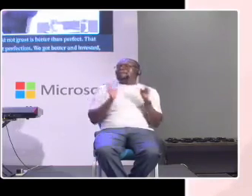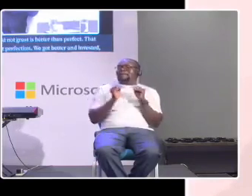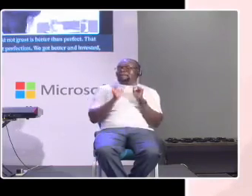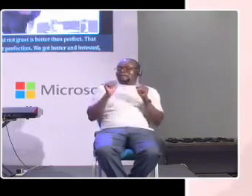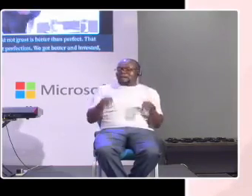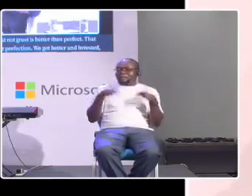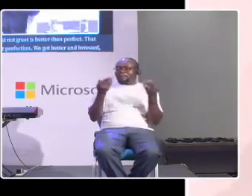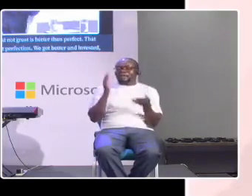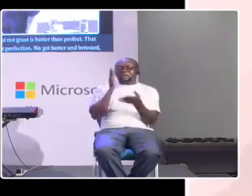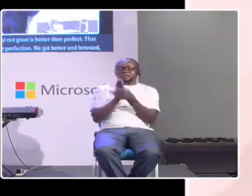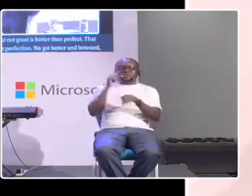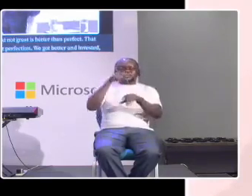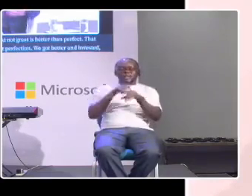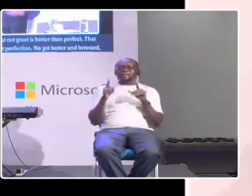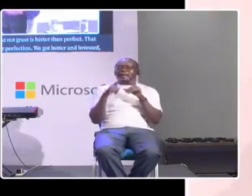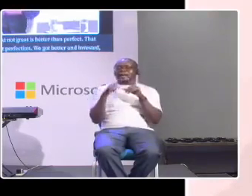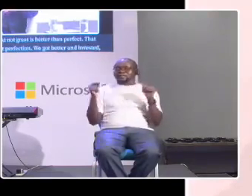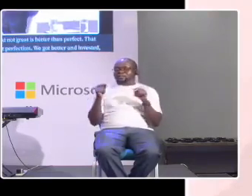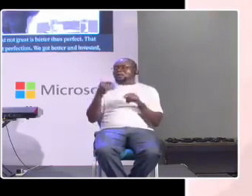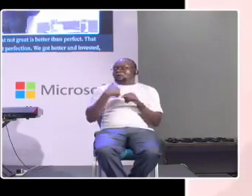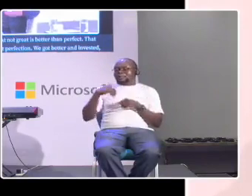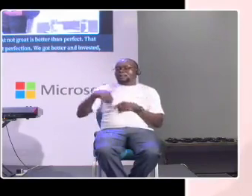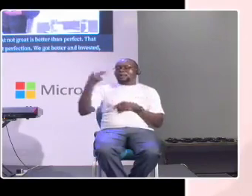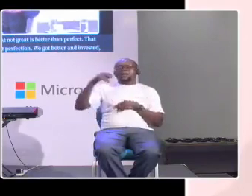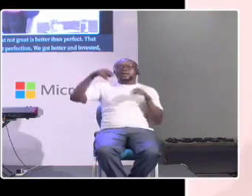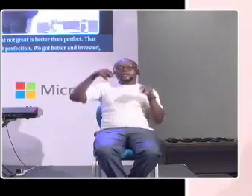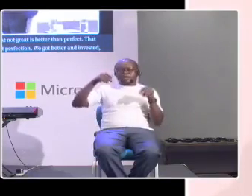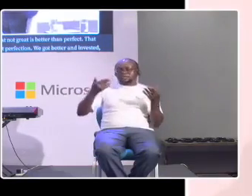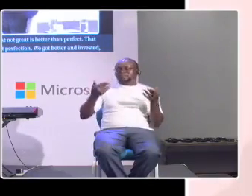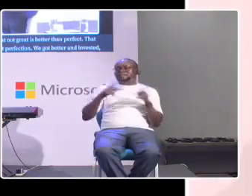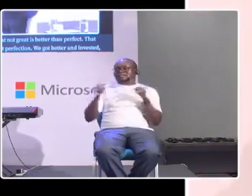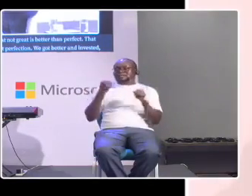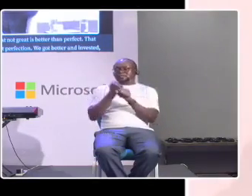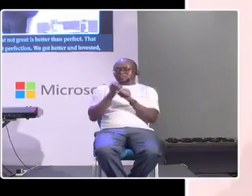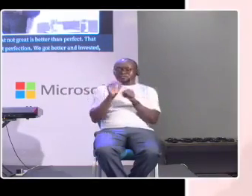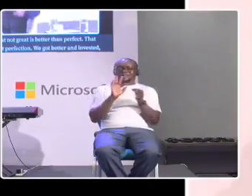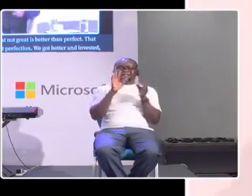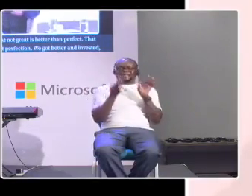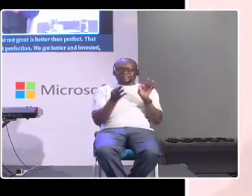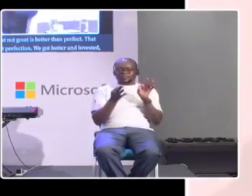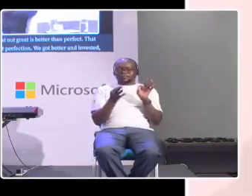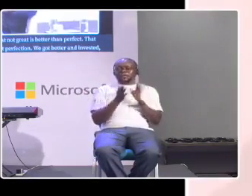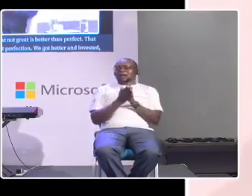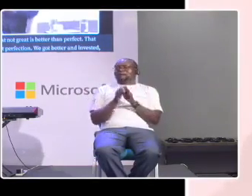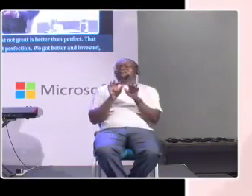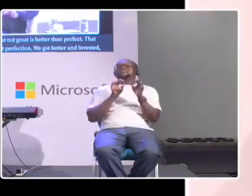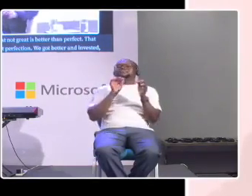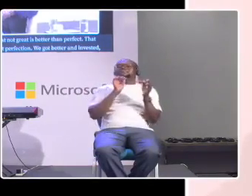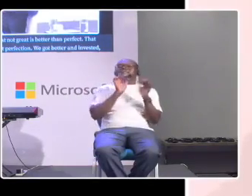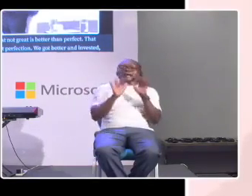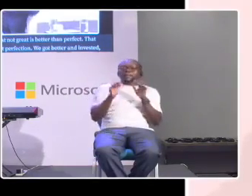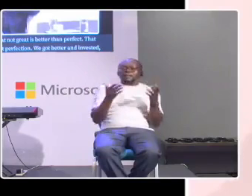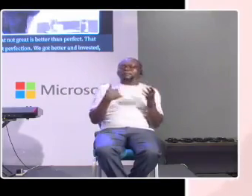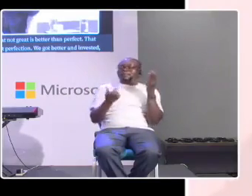can now provide real-time captions with high quality. It's even starting to do translation and transcription, so